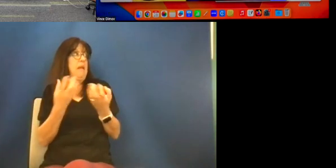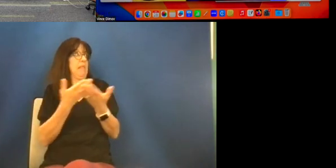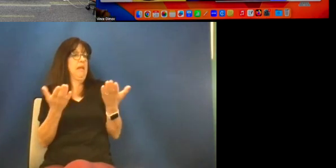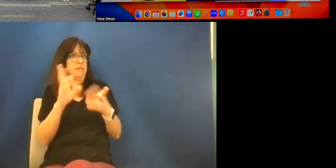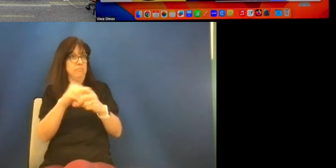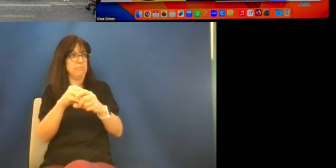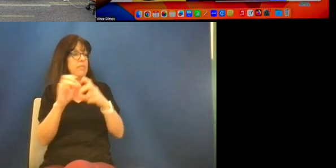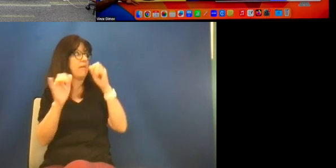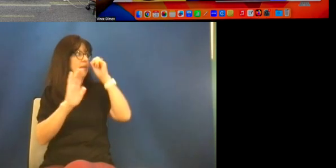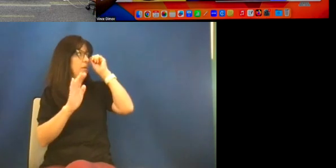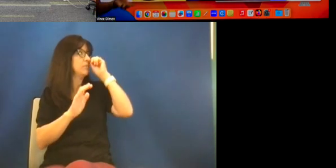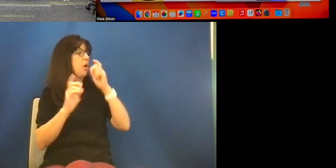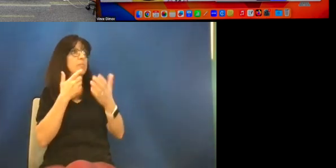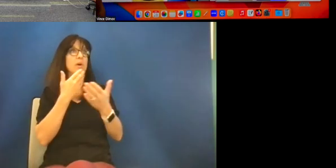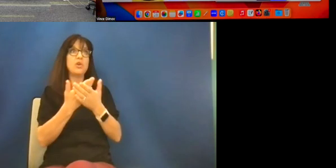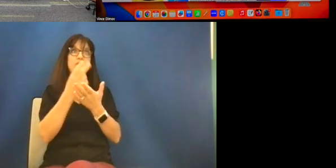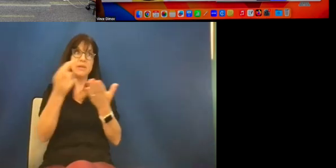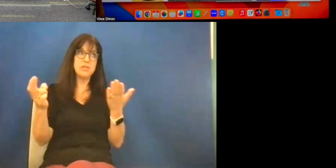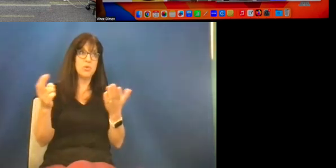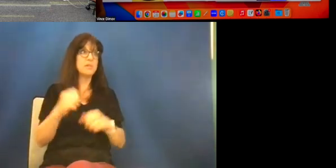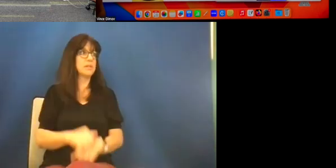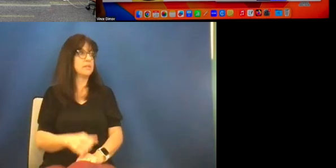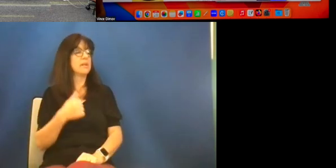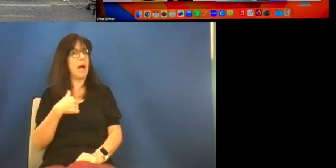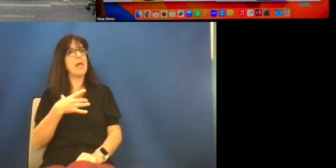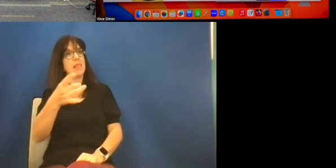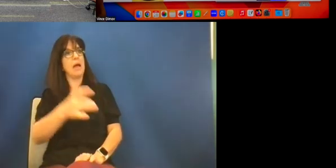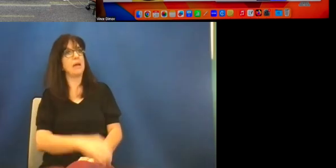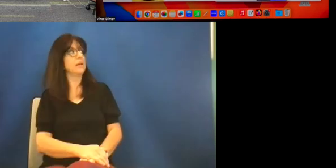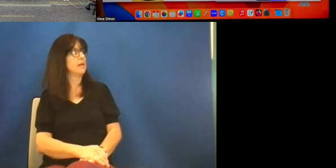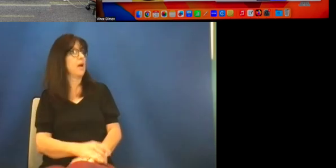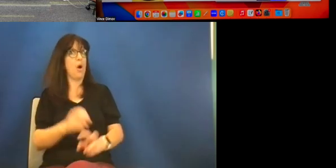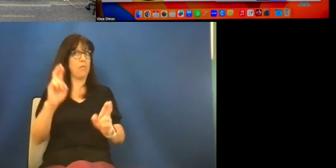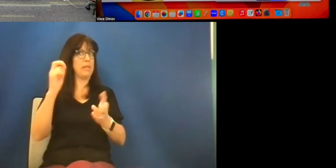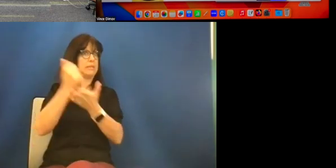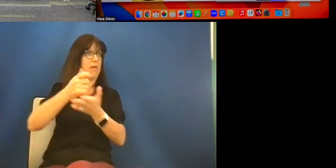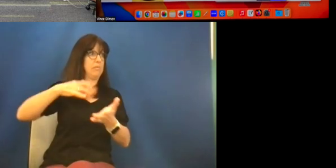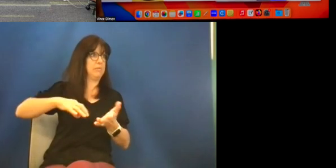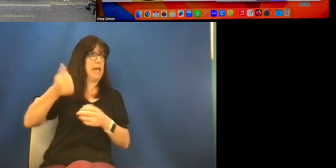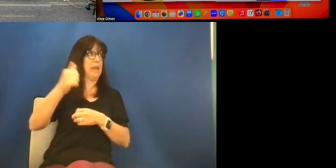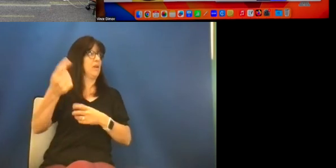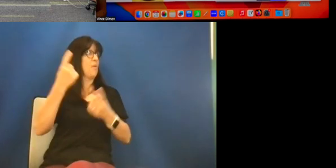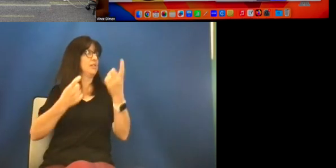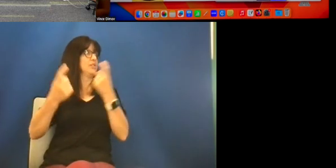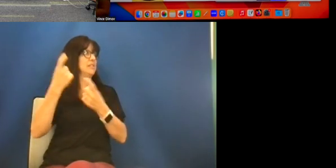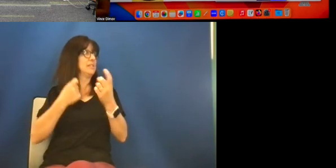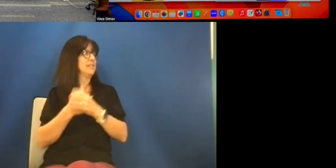So anyway, so there's some good resources that I like. Hopefully it's helpful. Do you guys have any questions?